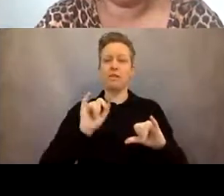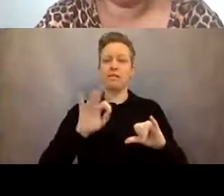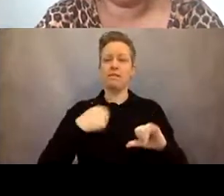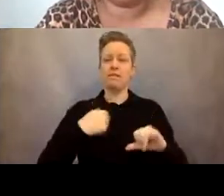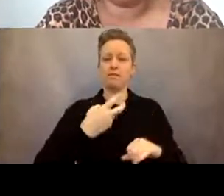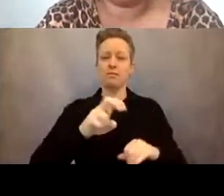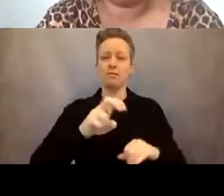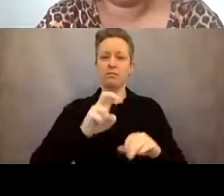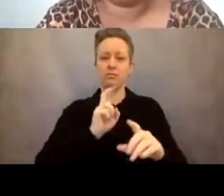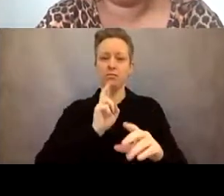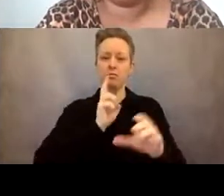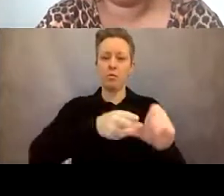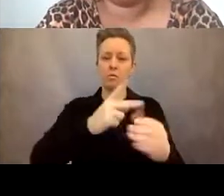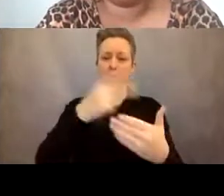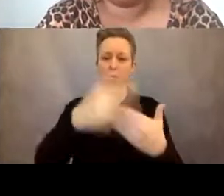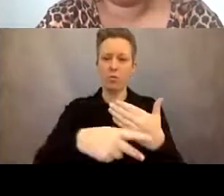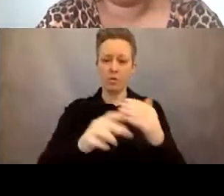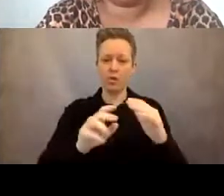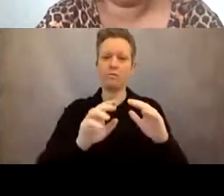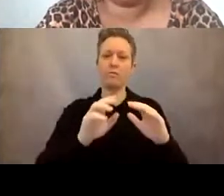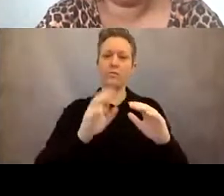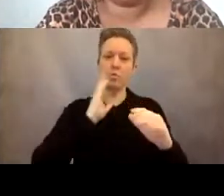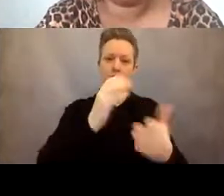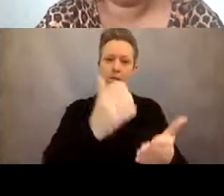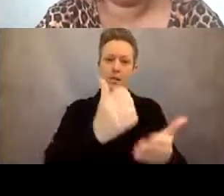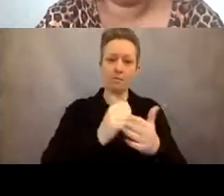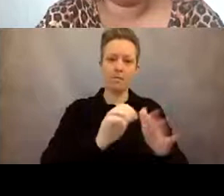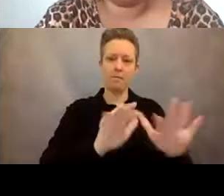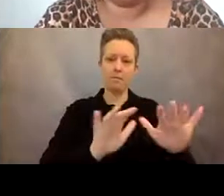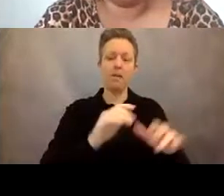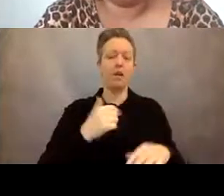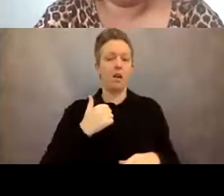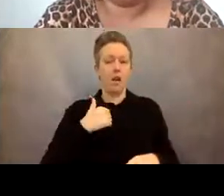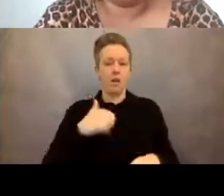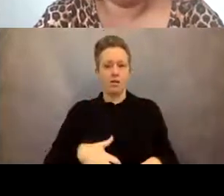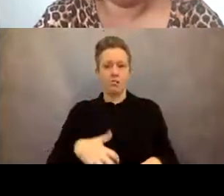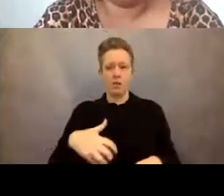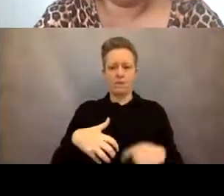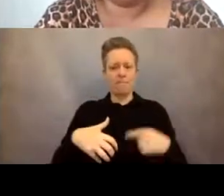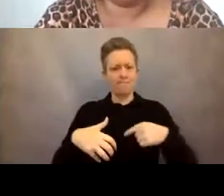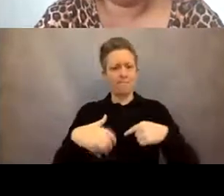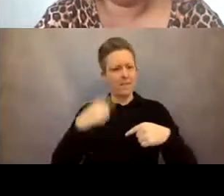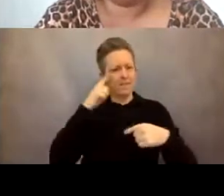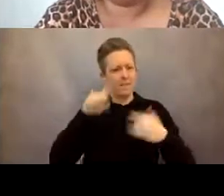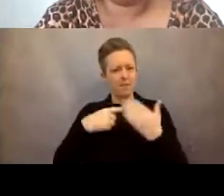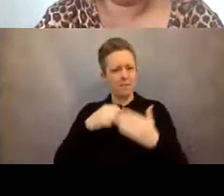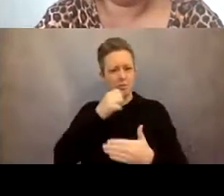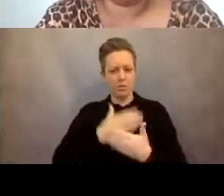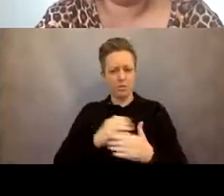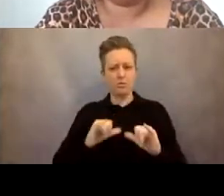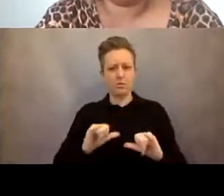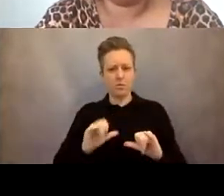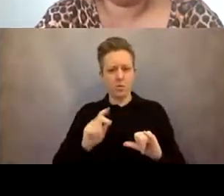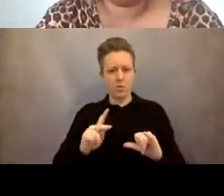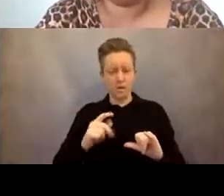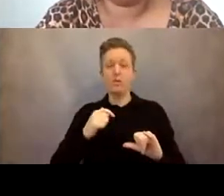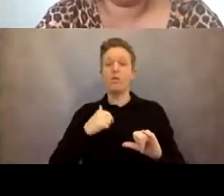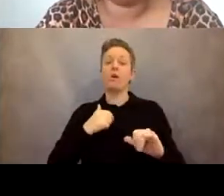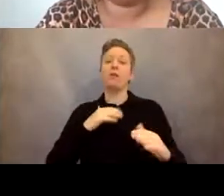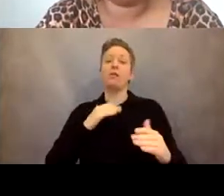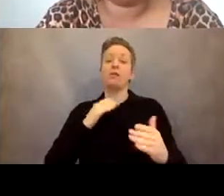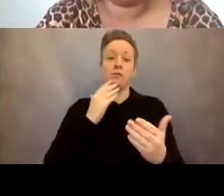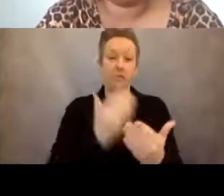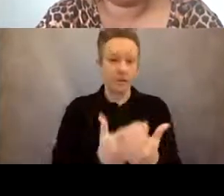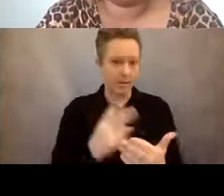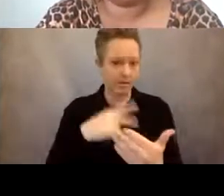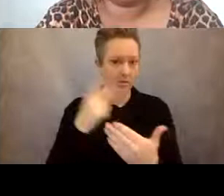Children, somebody said, I'm so glad you're here. After 19 years of people shaking their head in disgust at me and just